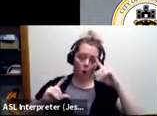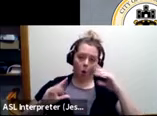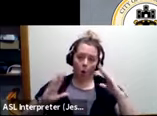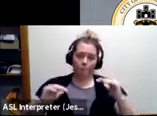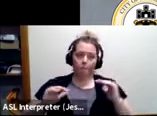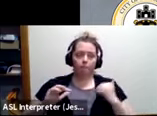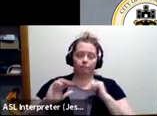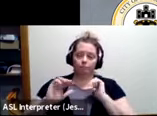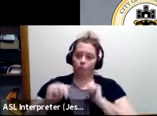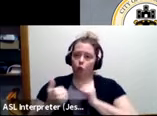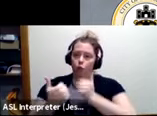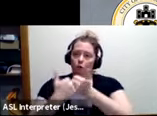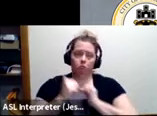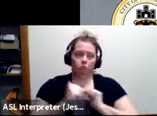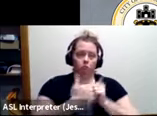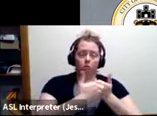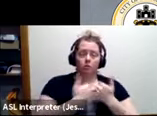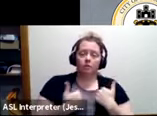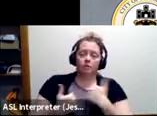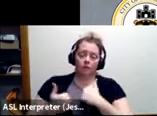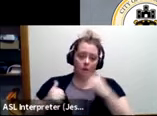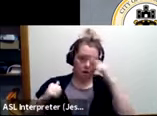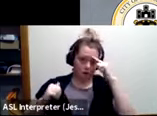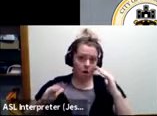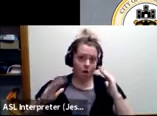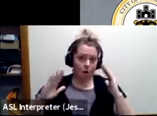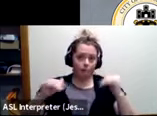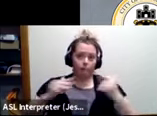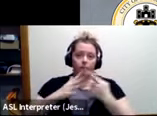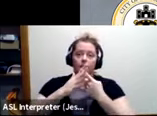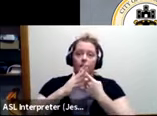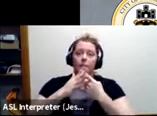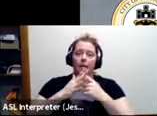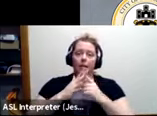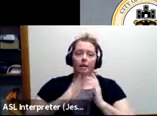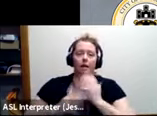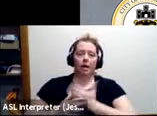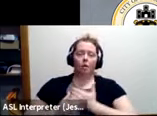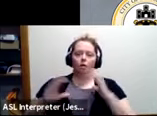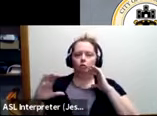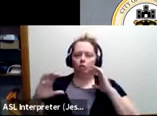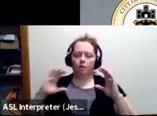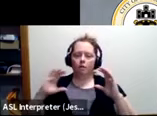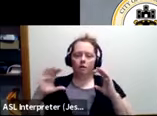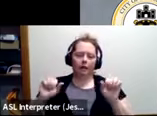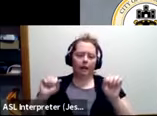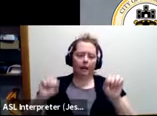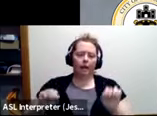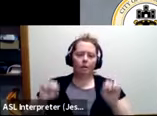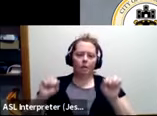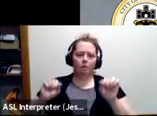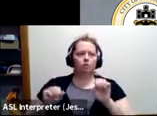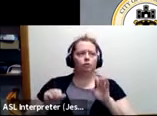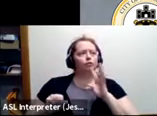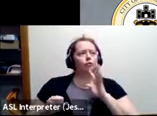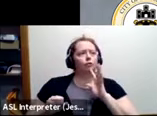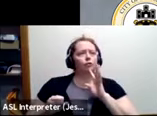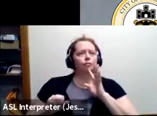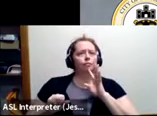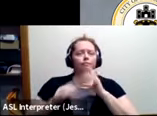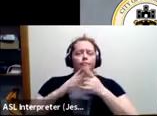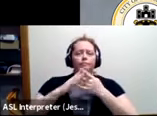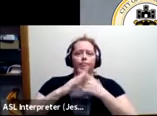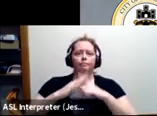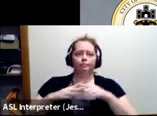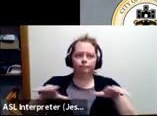that today is only the beginning of our conversation and that we put what we learn into action, that we learn how to be better